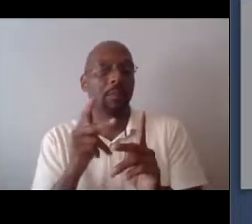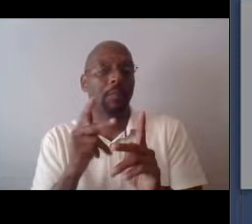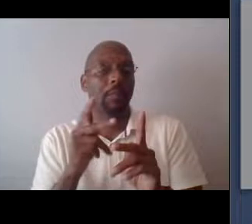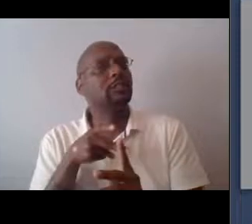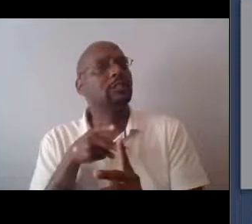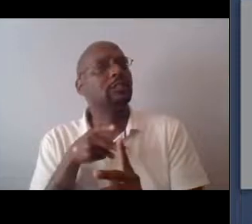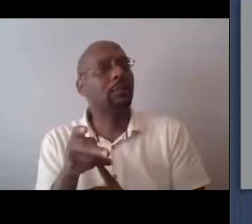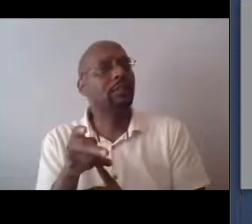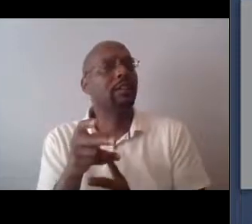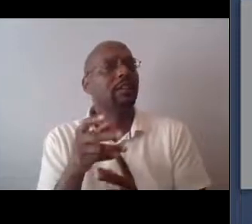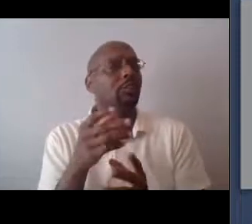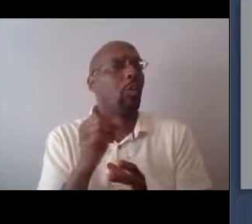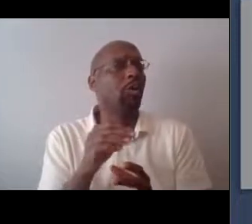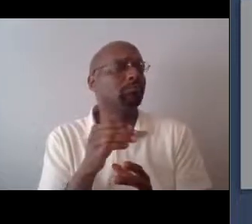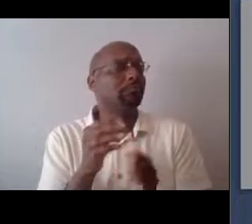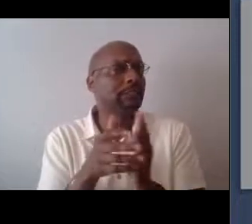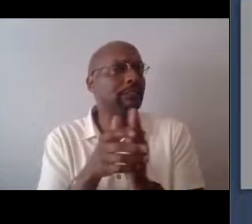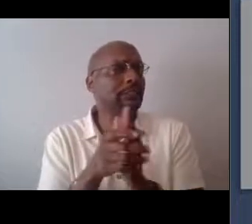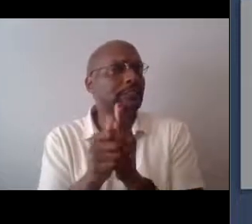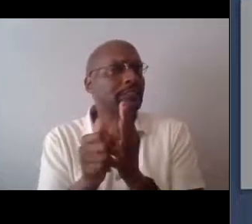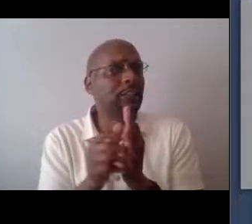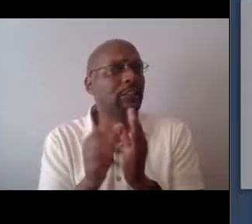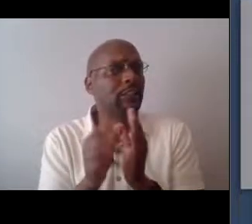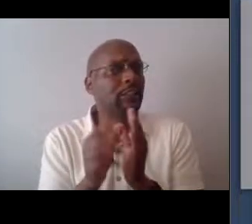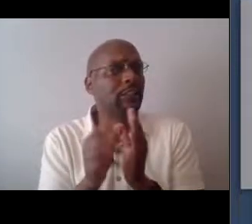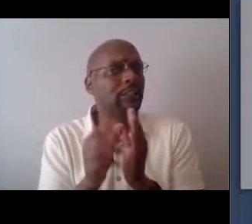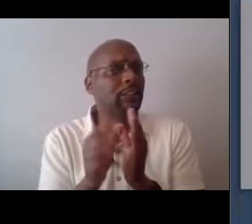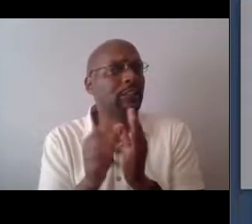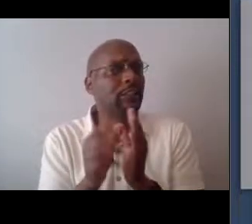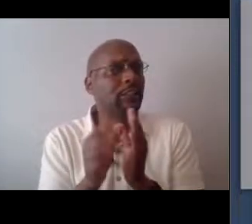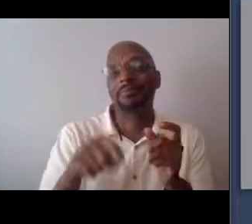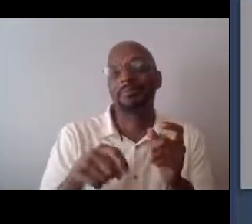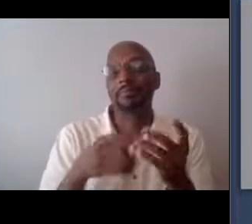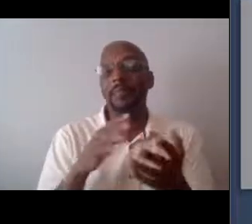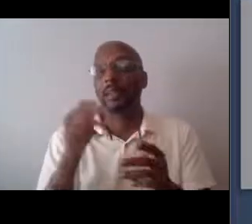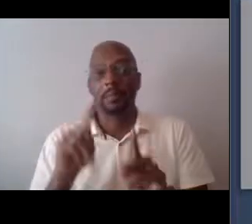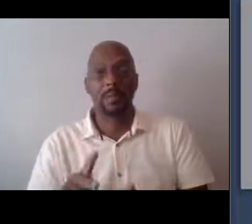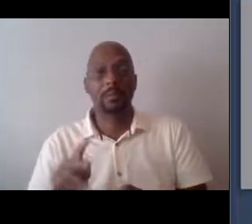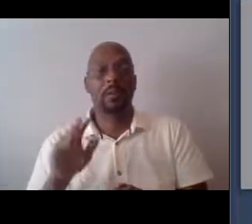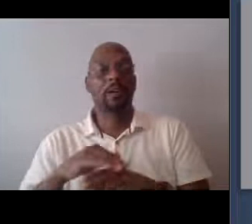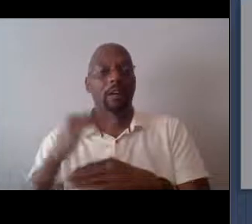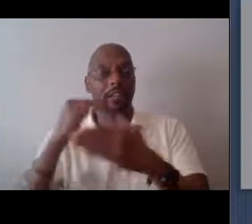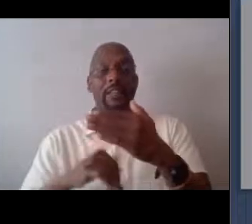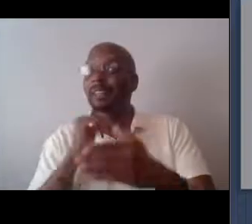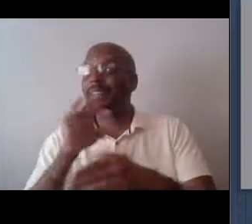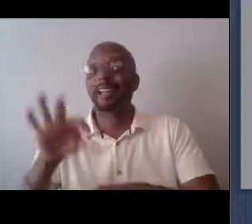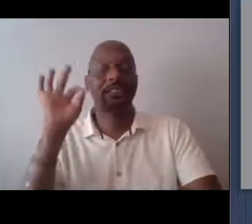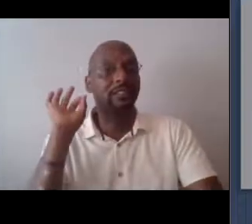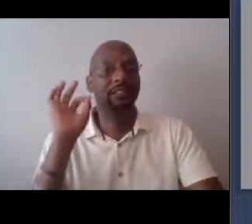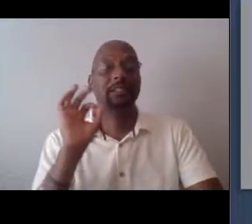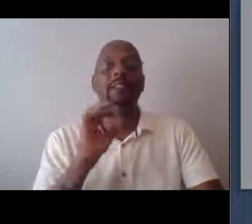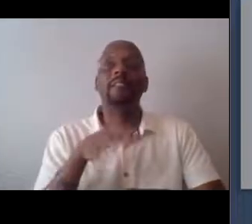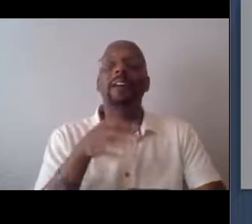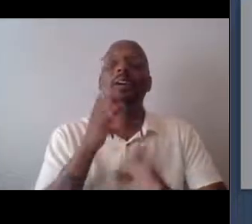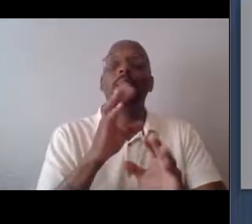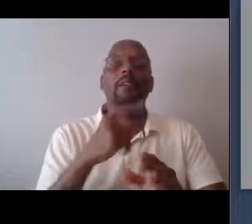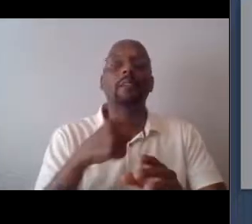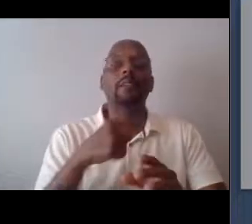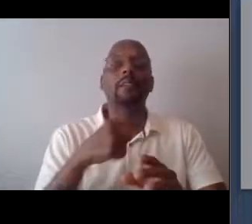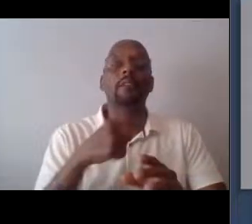groups that may have had interests that were not selected, to also find ways for them to participate, so that you hear